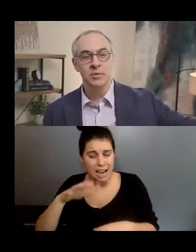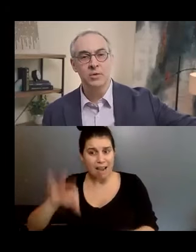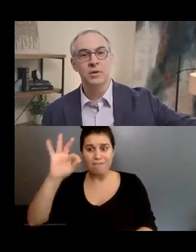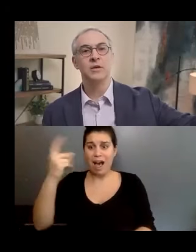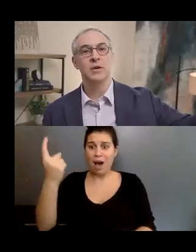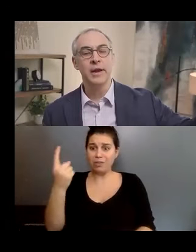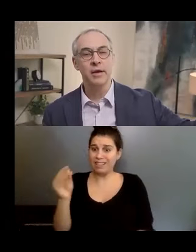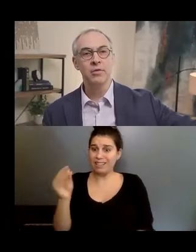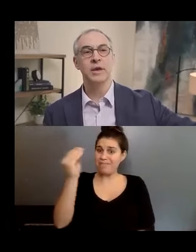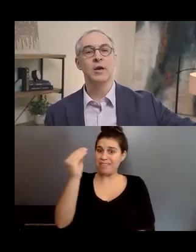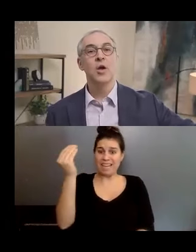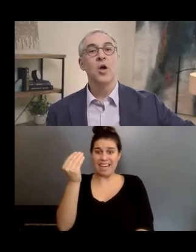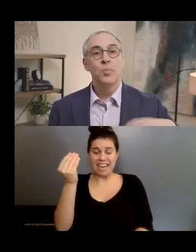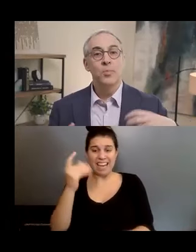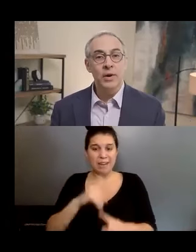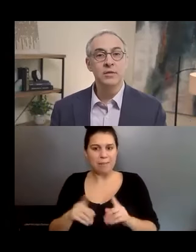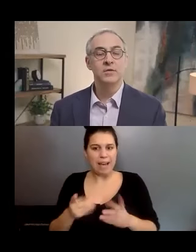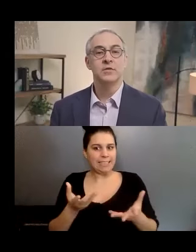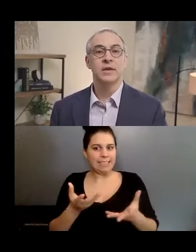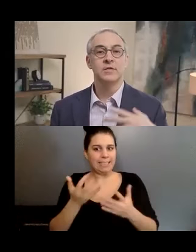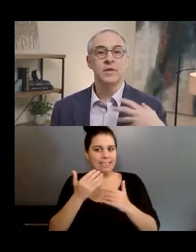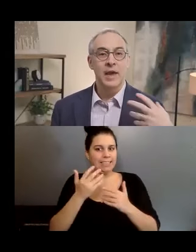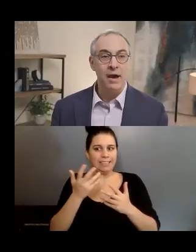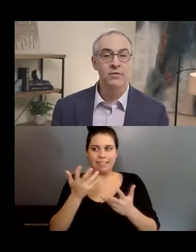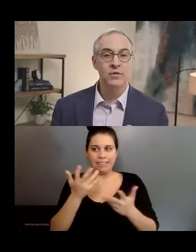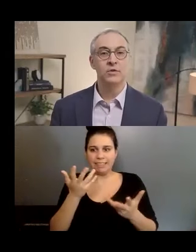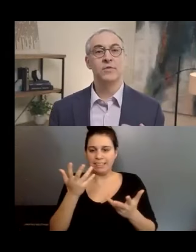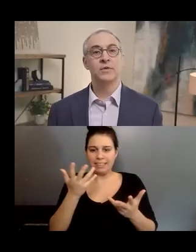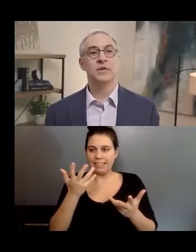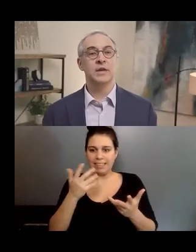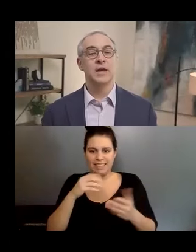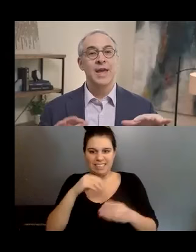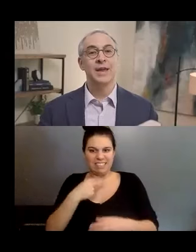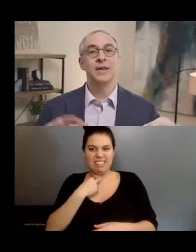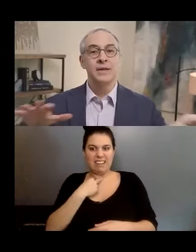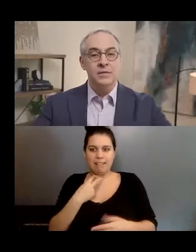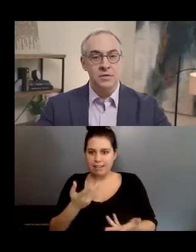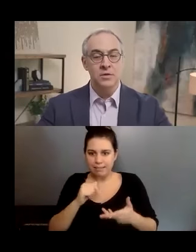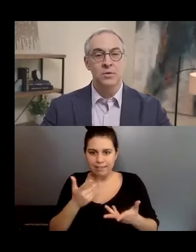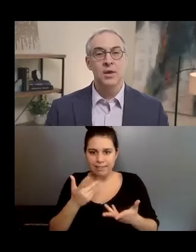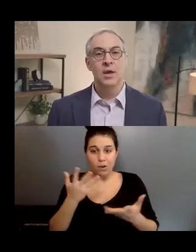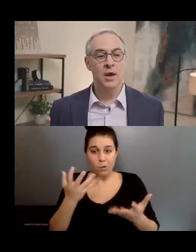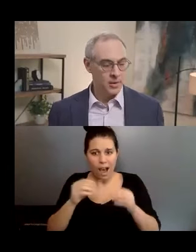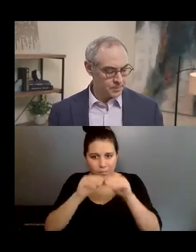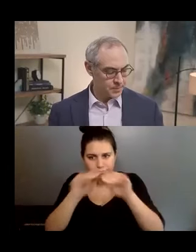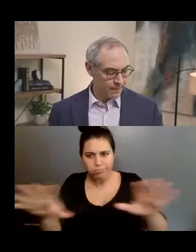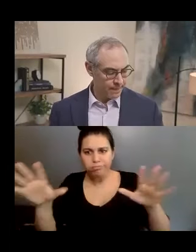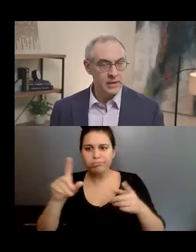in the community or in healthcare, bring those things out of the university and into